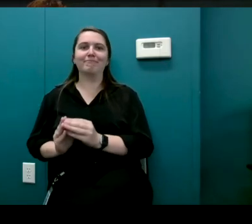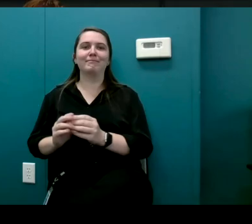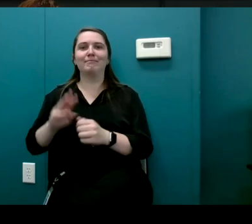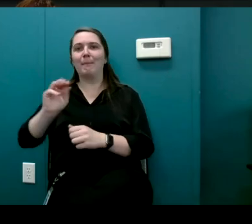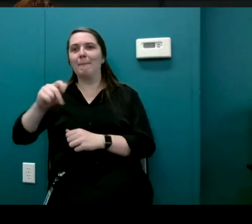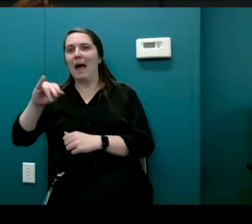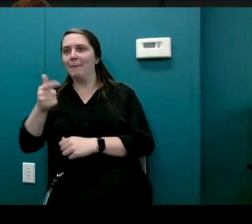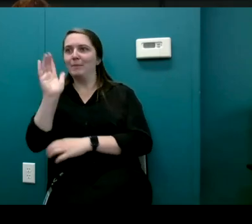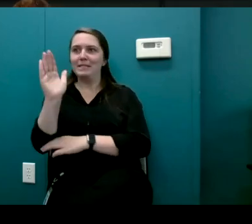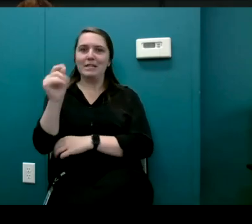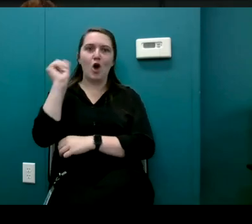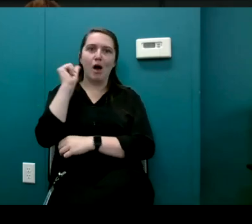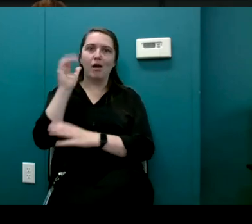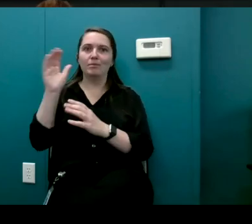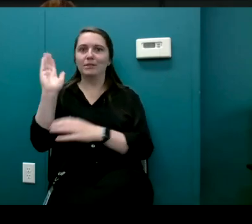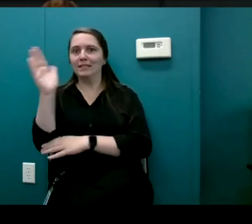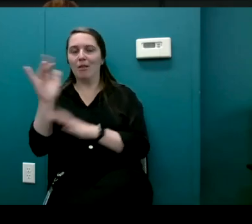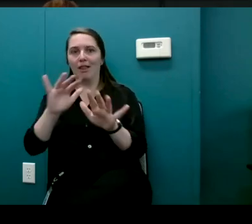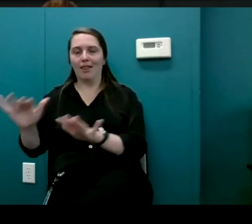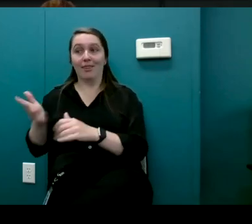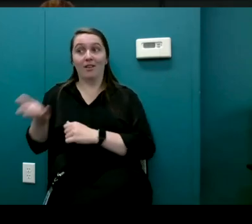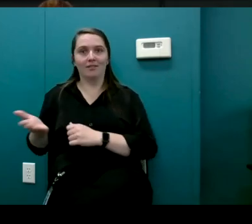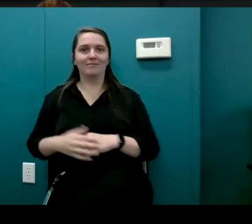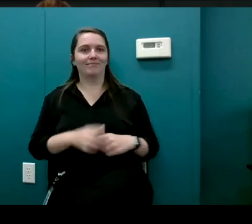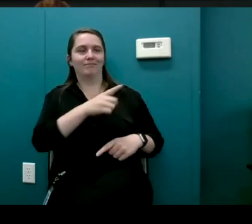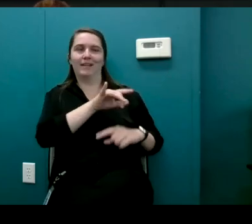audiology present. It was great. It's awesome.